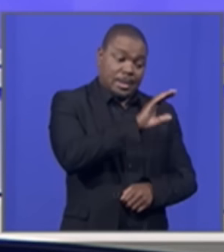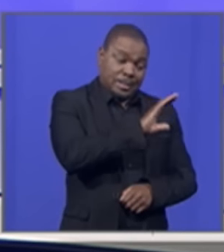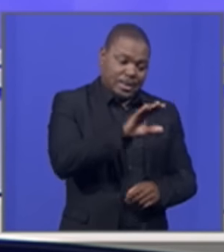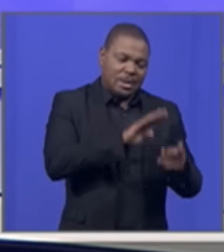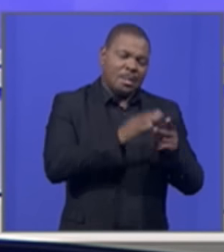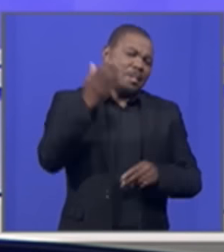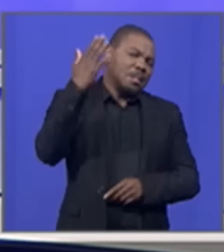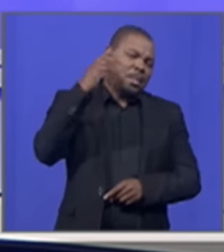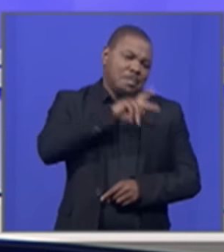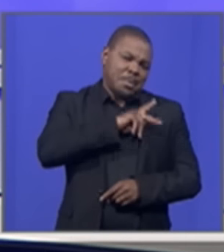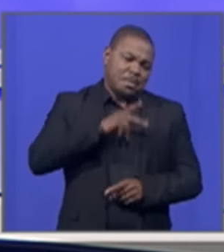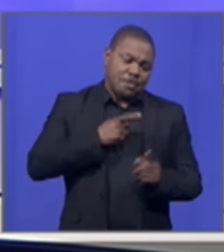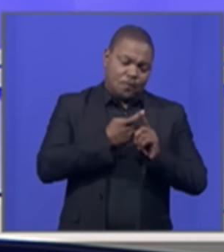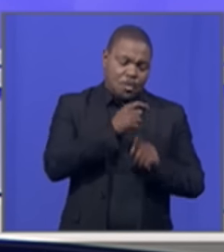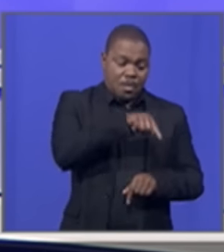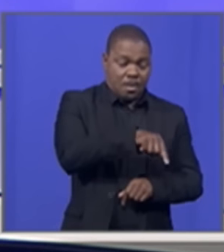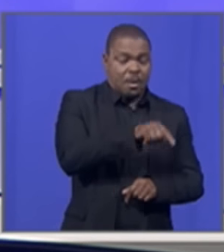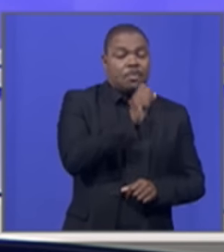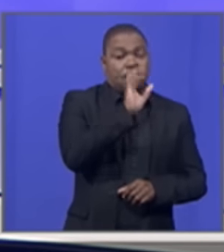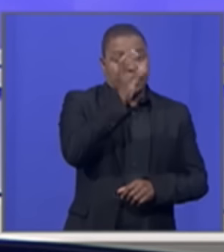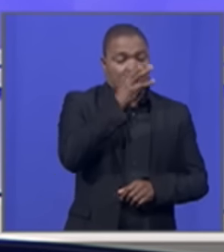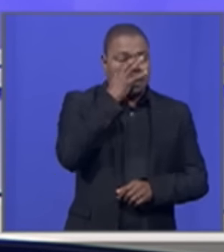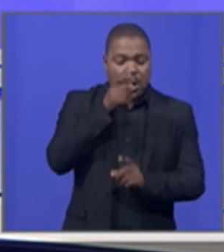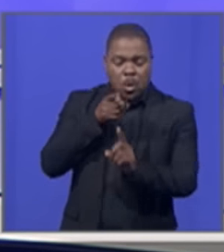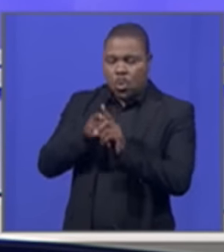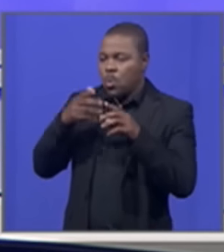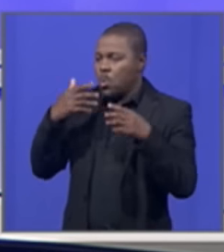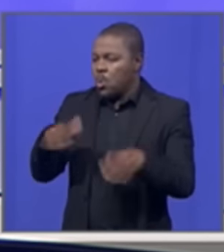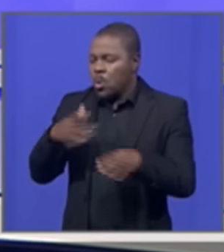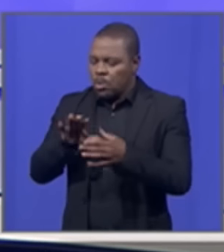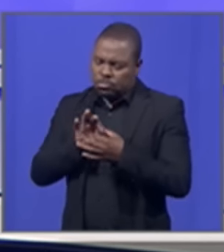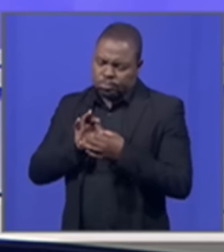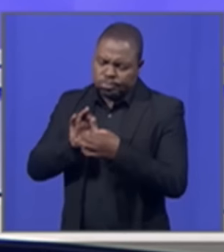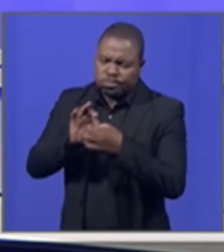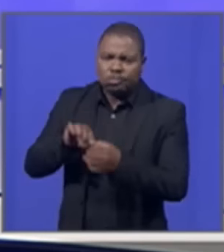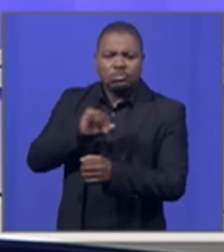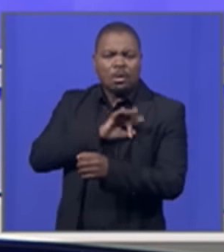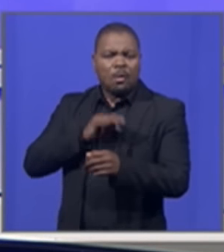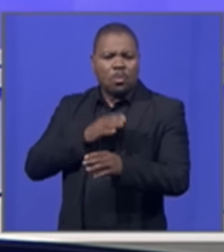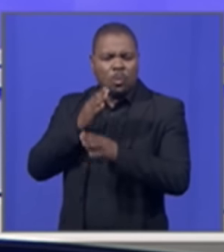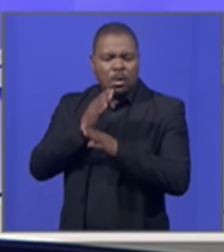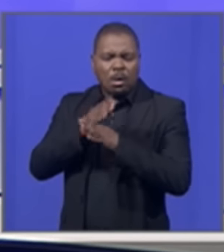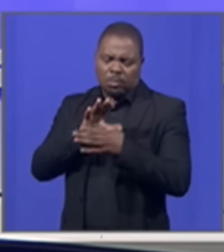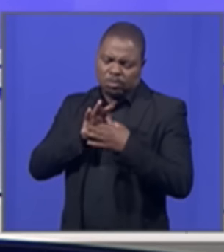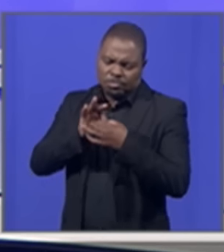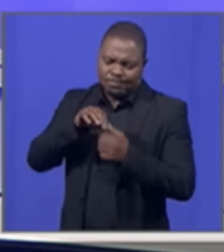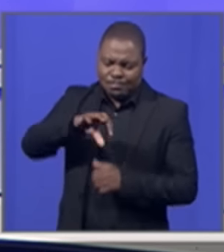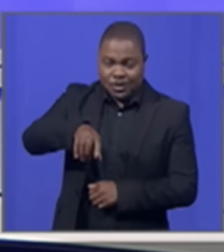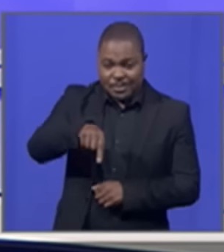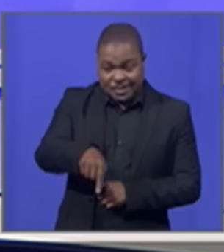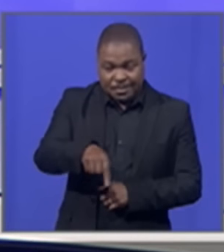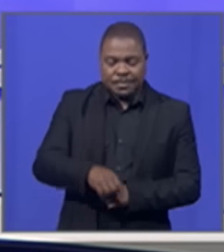tša peleng ka Free State ba mo hlalošitše bjalo ka mošomi wa botshepegi yo a bego a ikgafetše go province le go